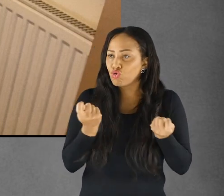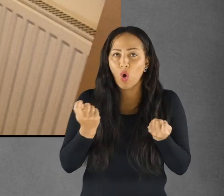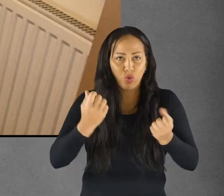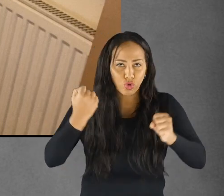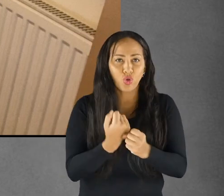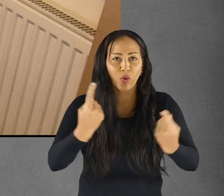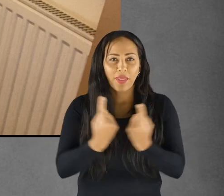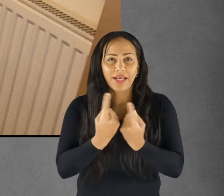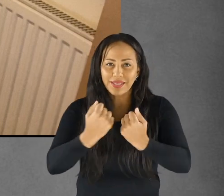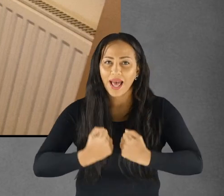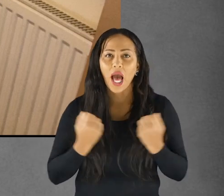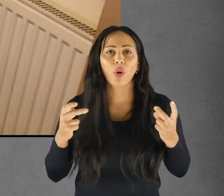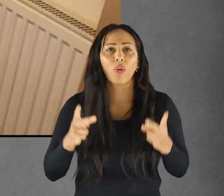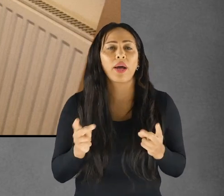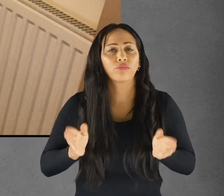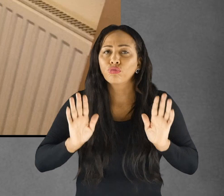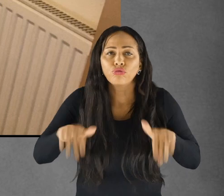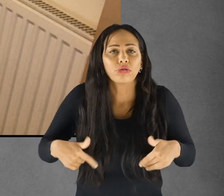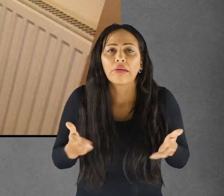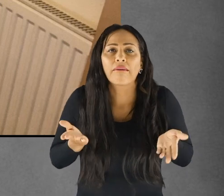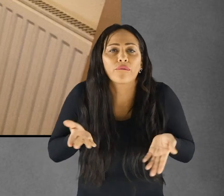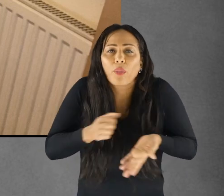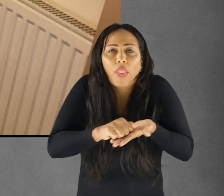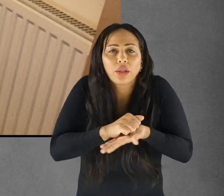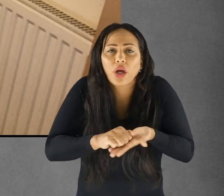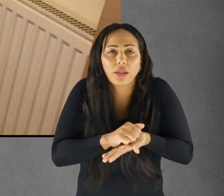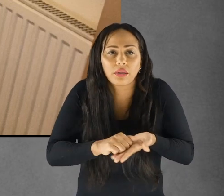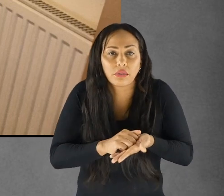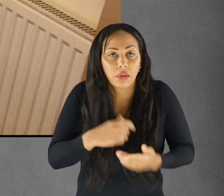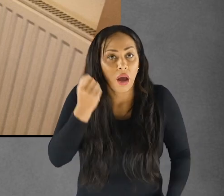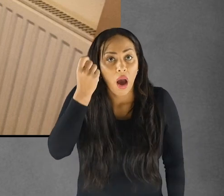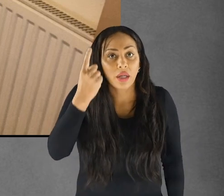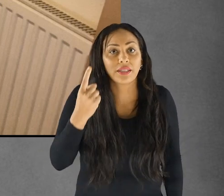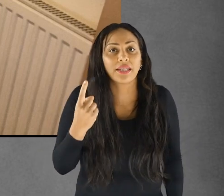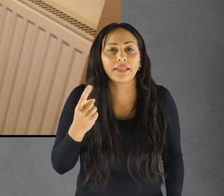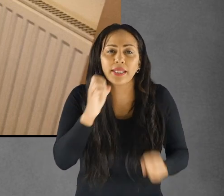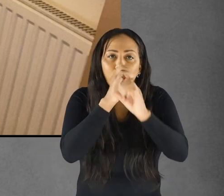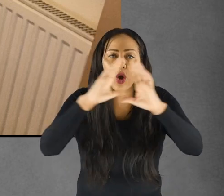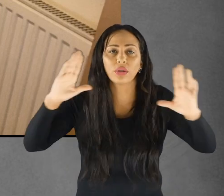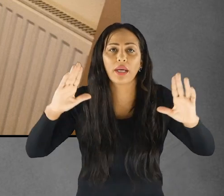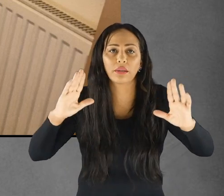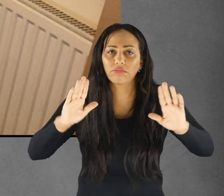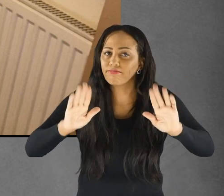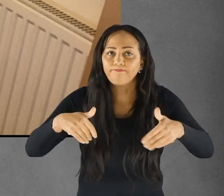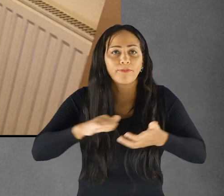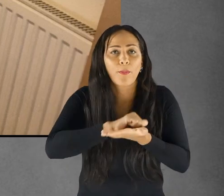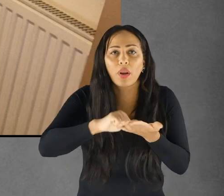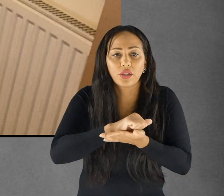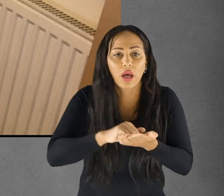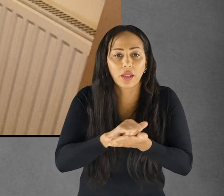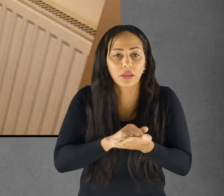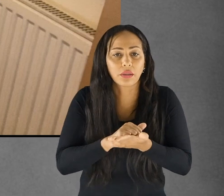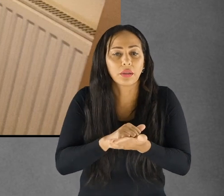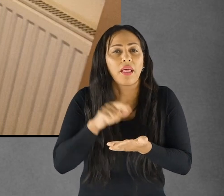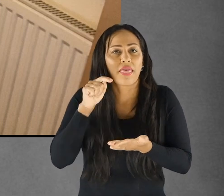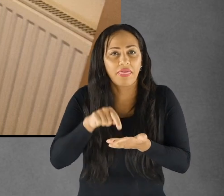That is to say, having the agency to do things our way and not apologizing for it. Understanding the